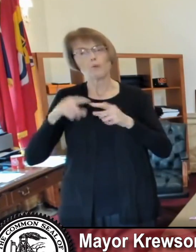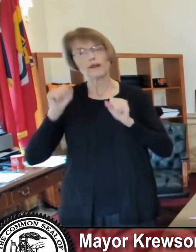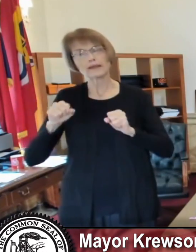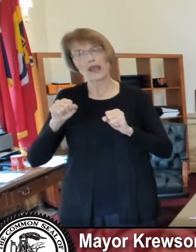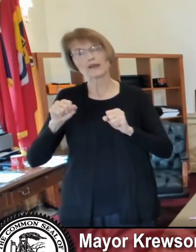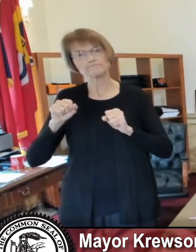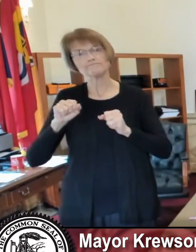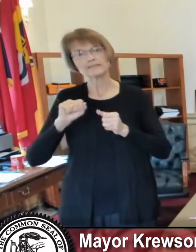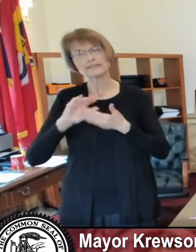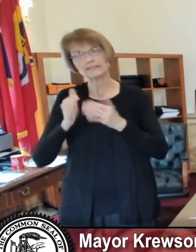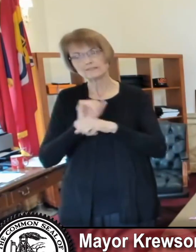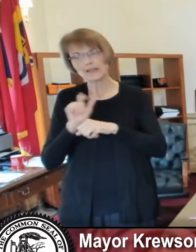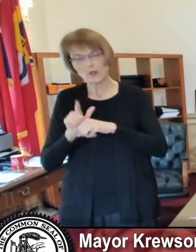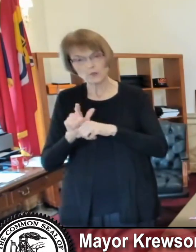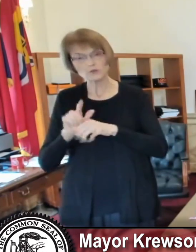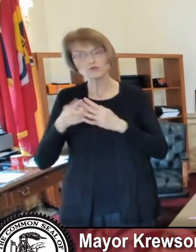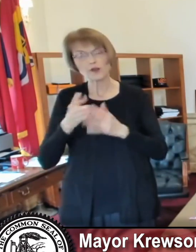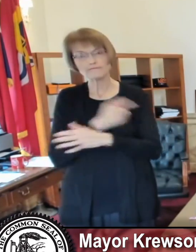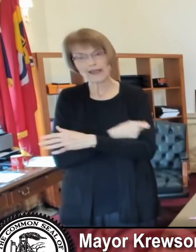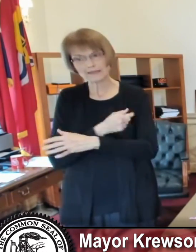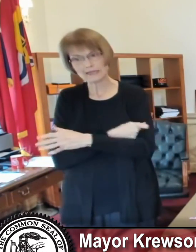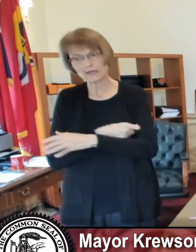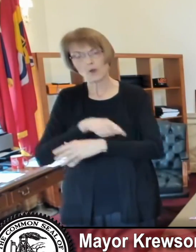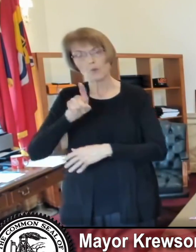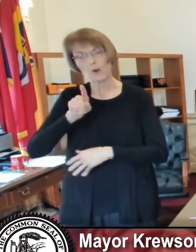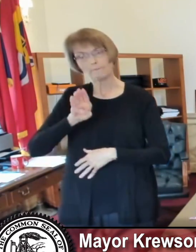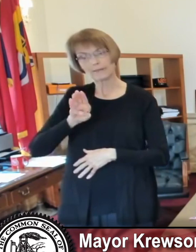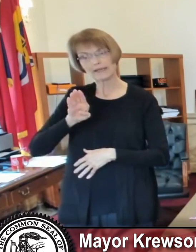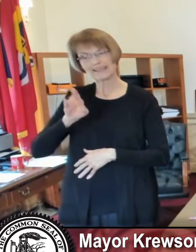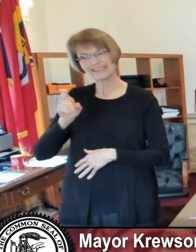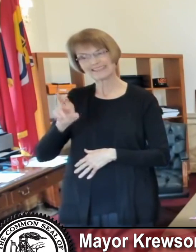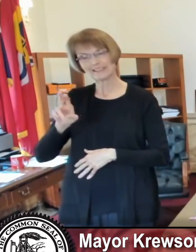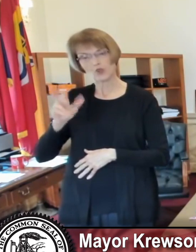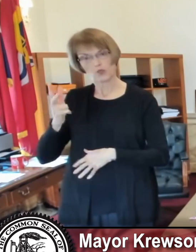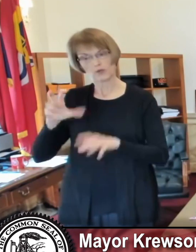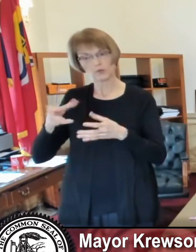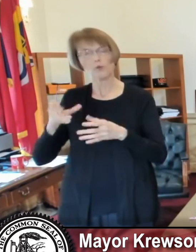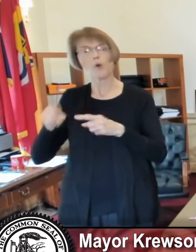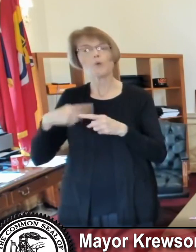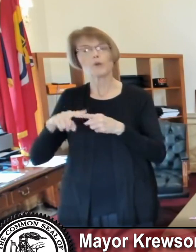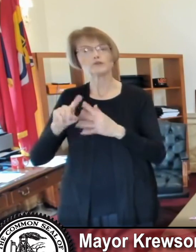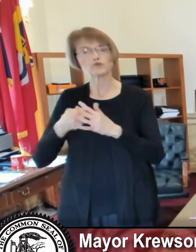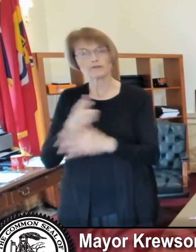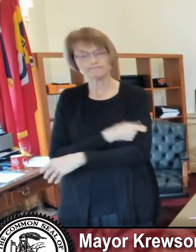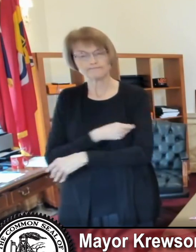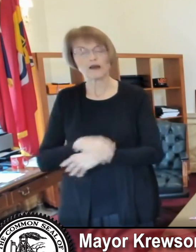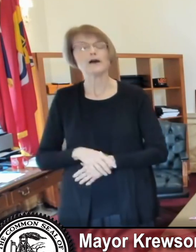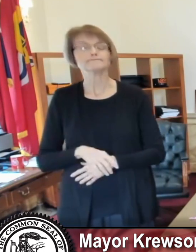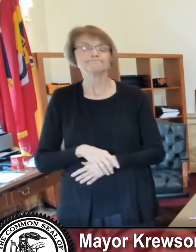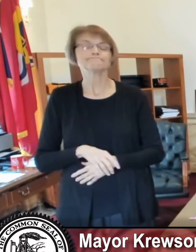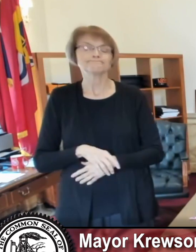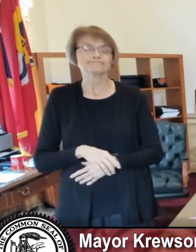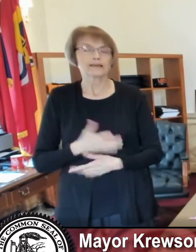in 1B Tier 3. Very good question. Thank you. I should have mentioned that. So